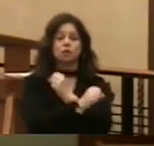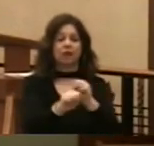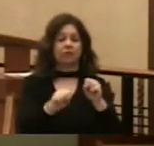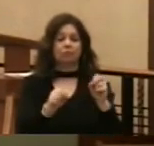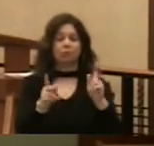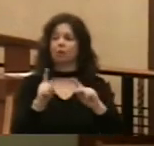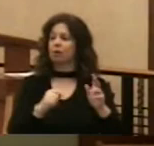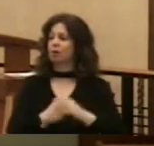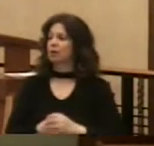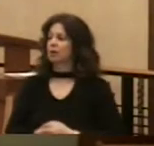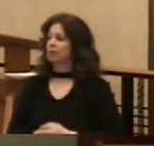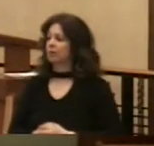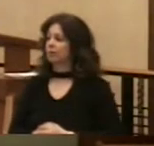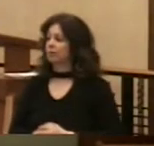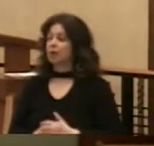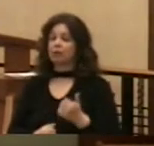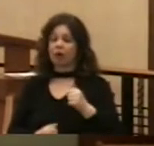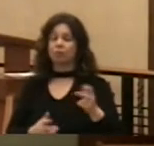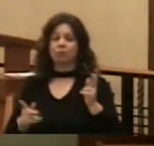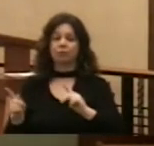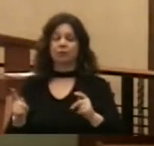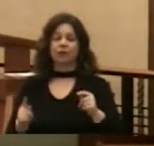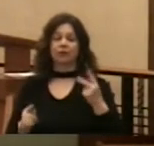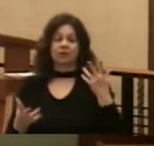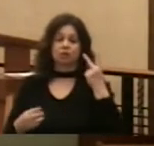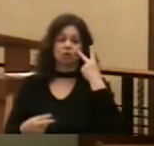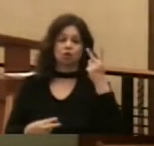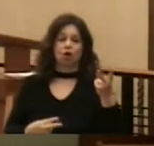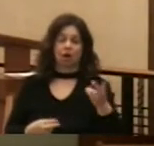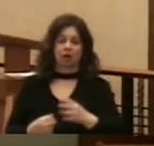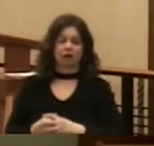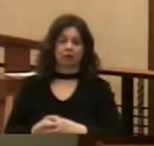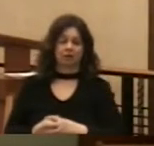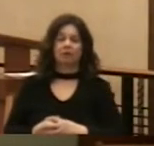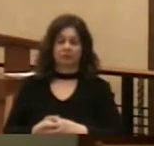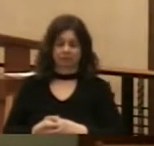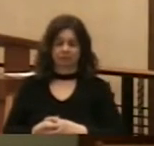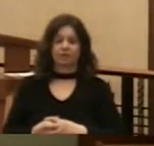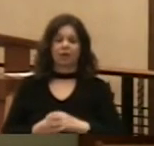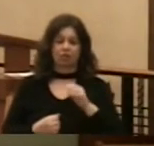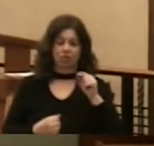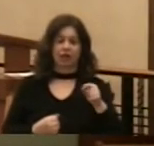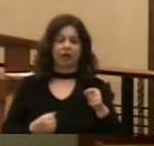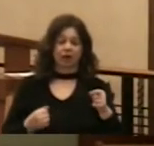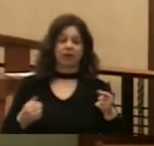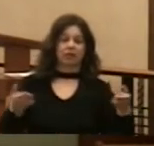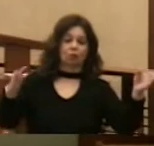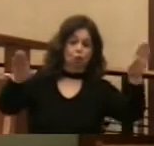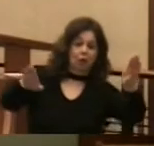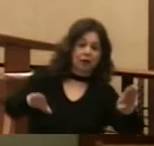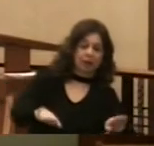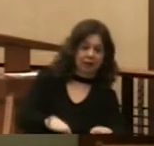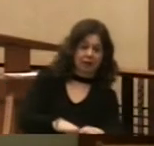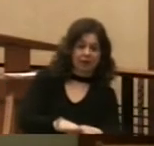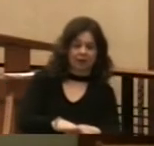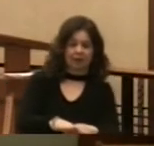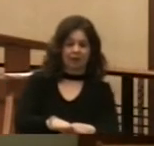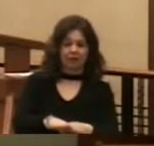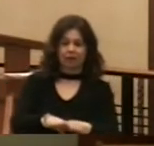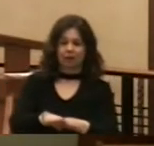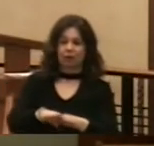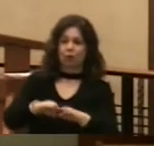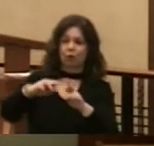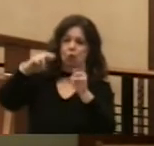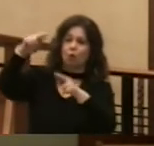Yeah, all those other people he saw hanging off ropes over the rim of the Grand Canyon, I guess. What was he